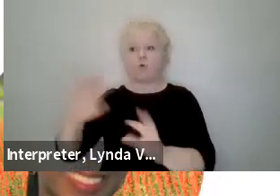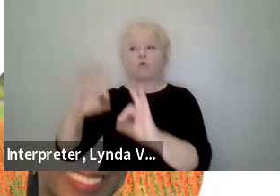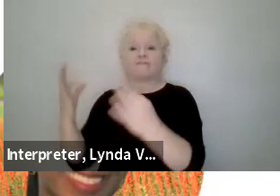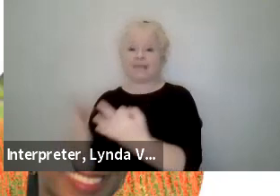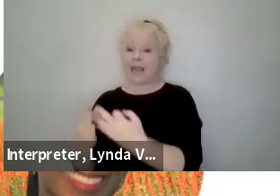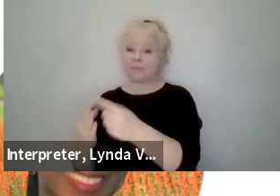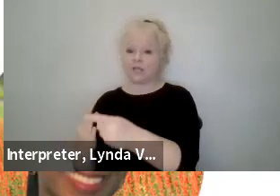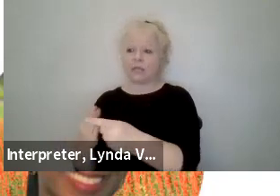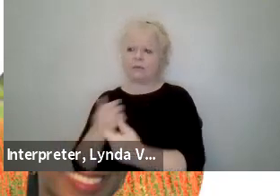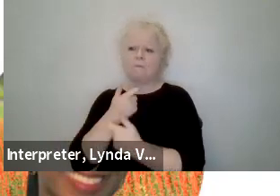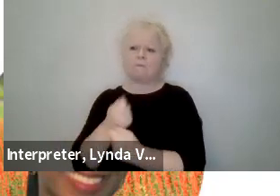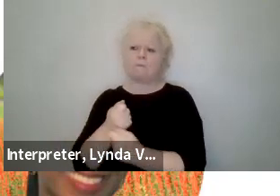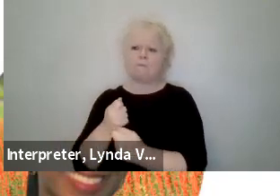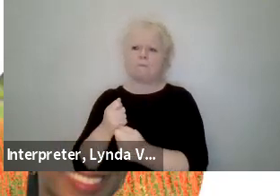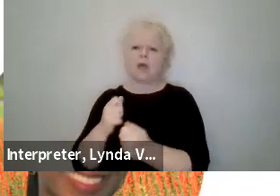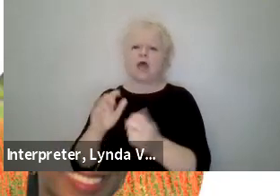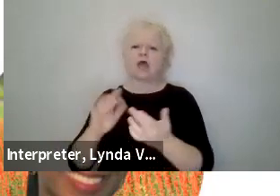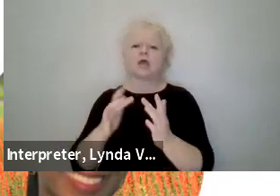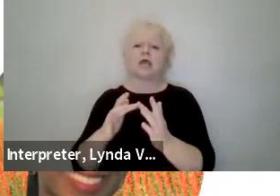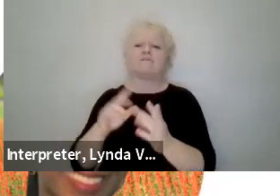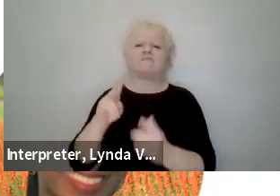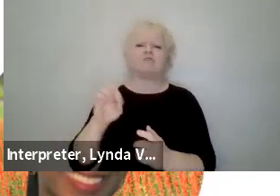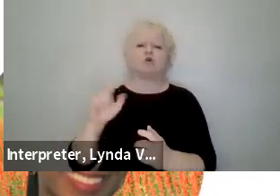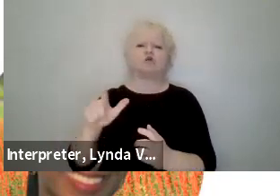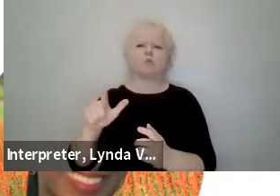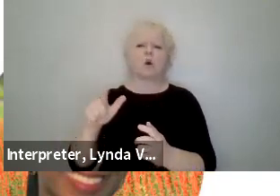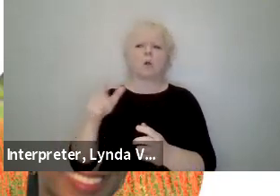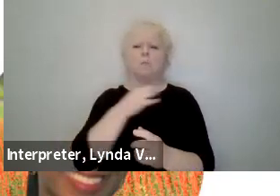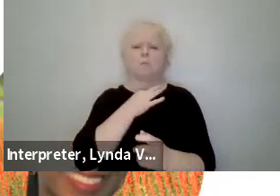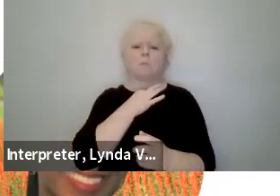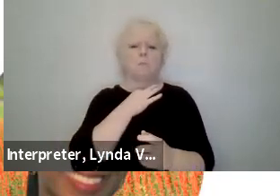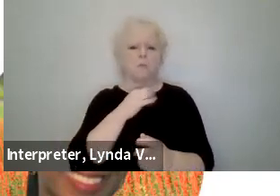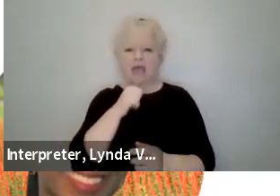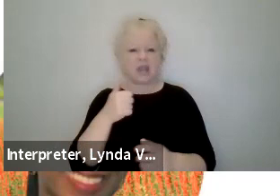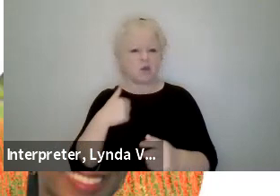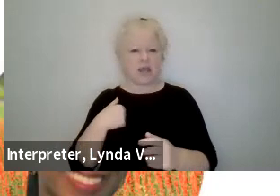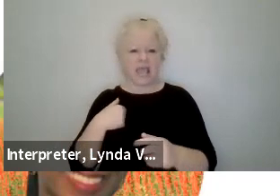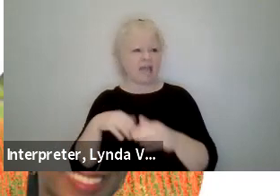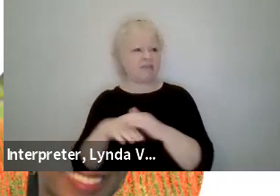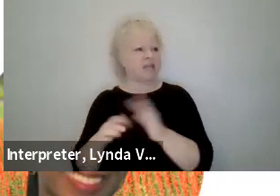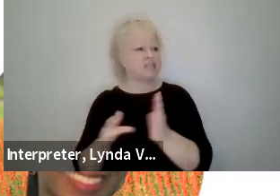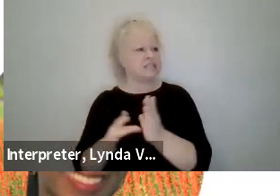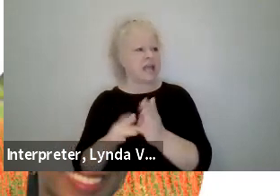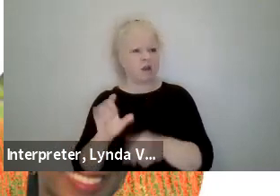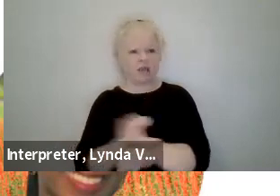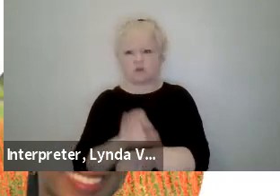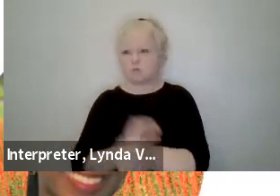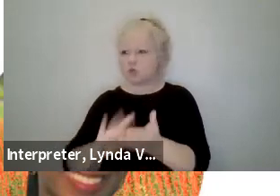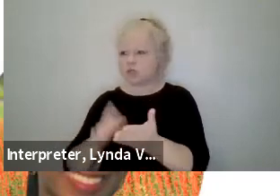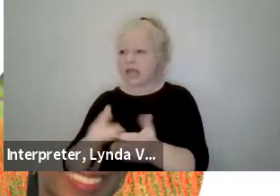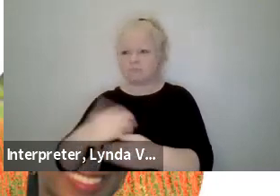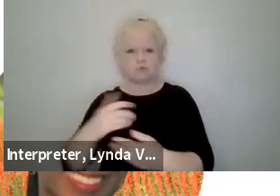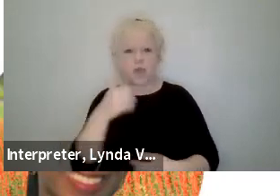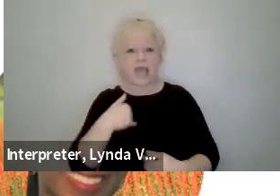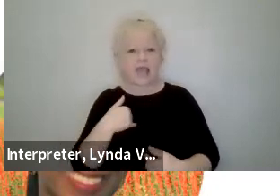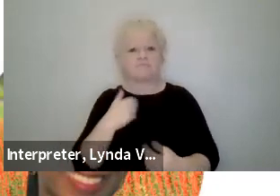are interested in the virtual platform, but they don't have access to the technology.